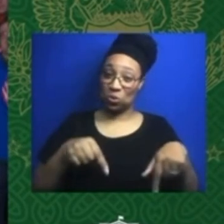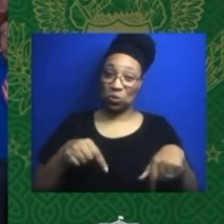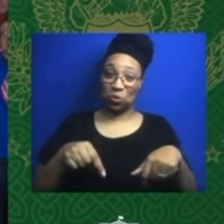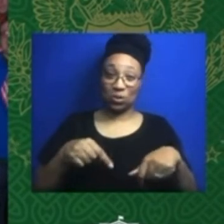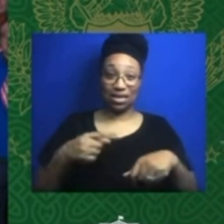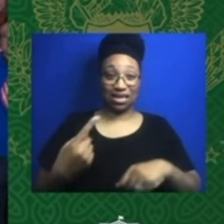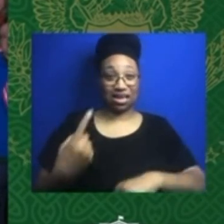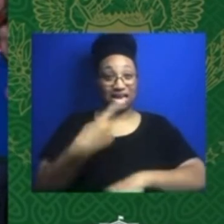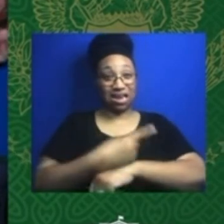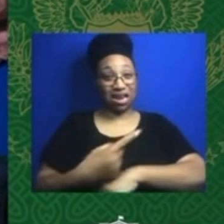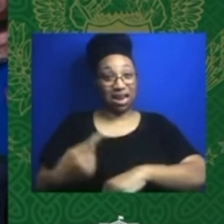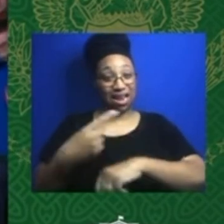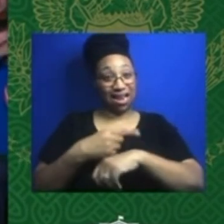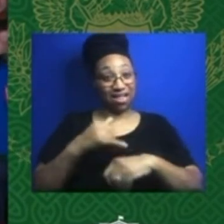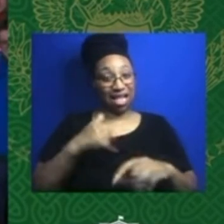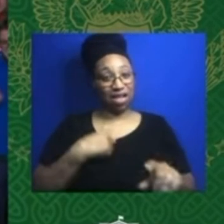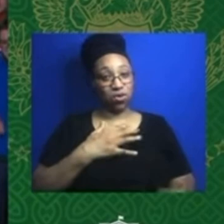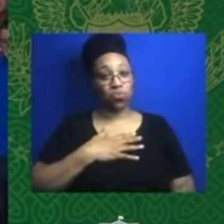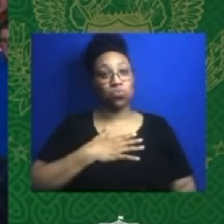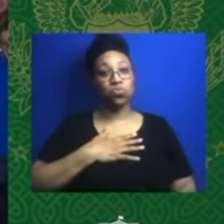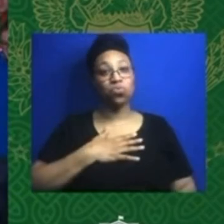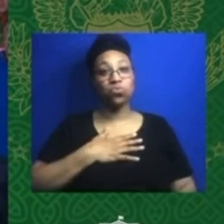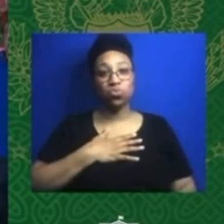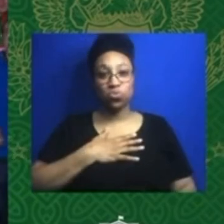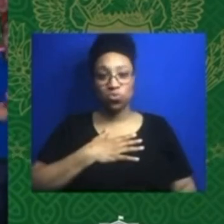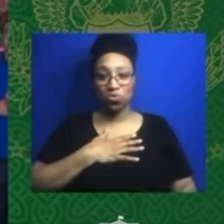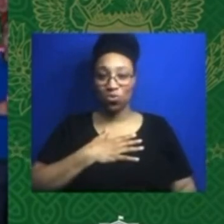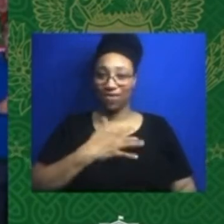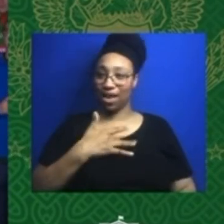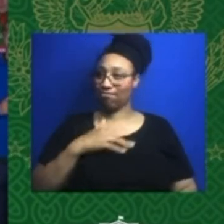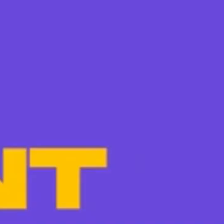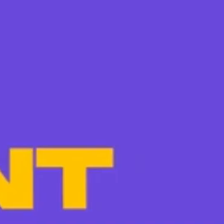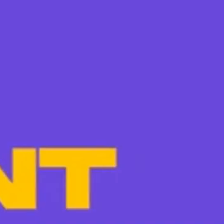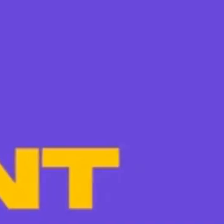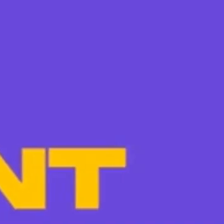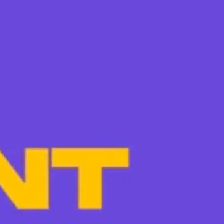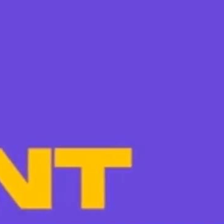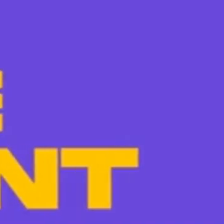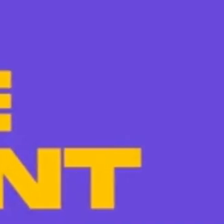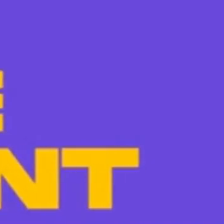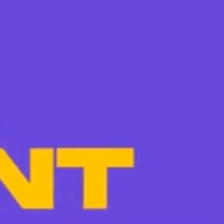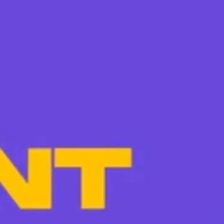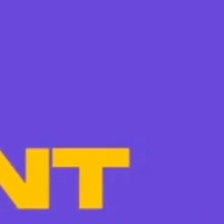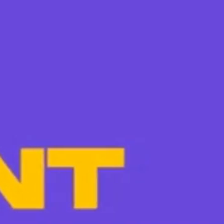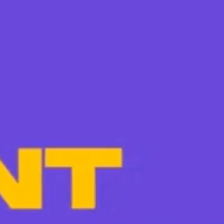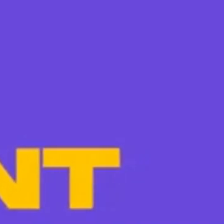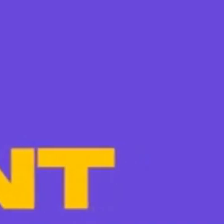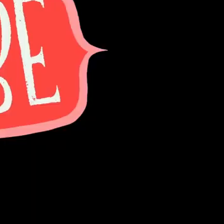It really does. Over the years, stories of this place have become...